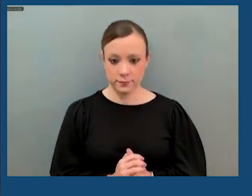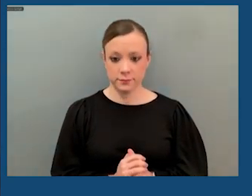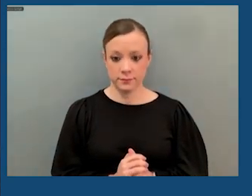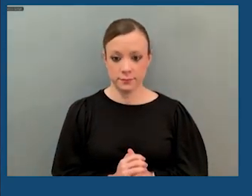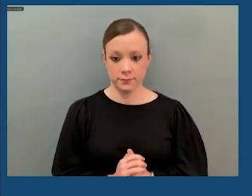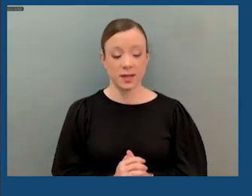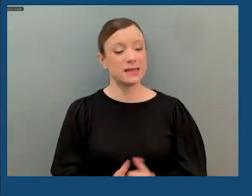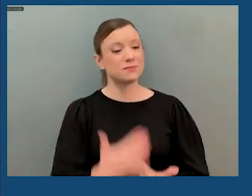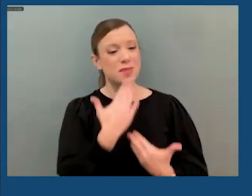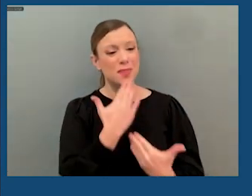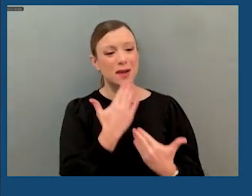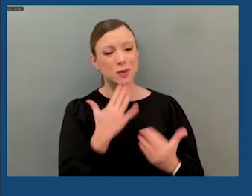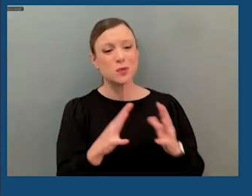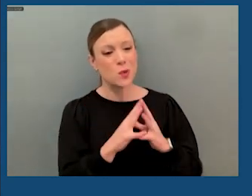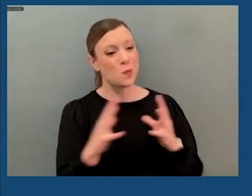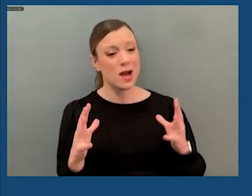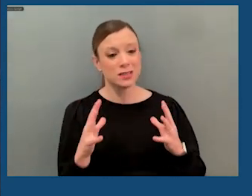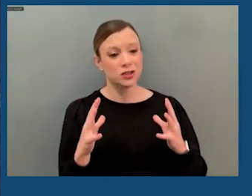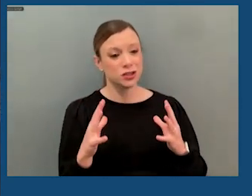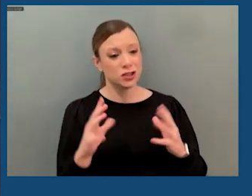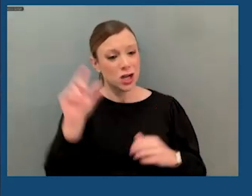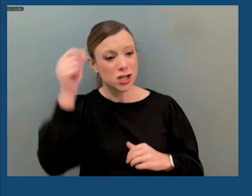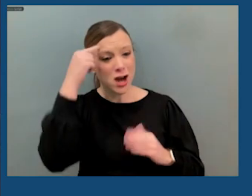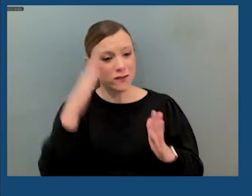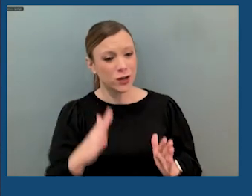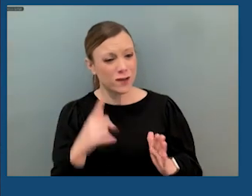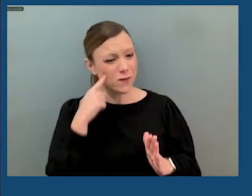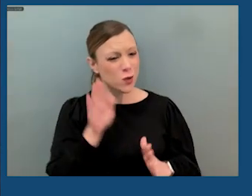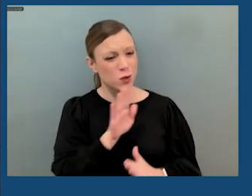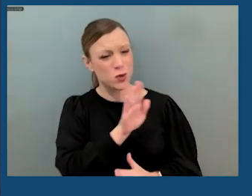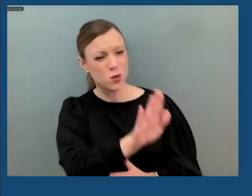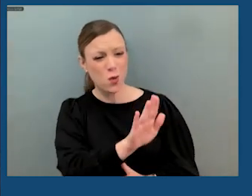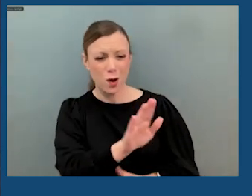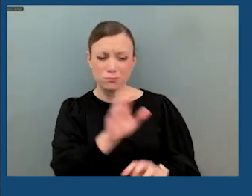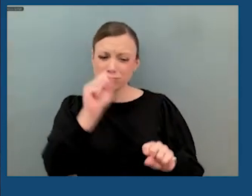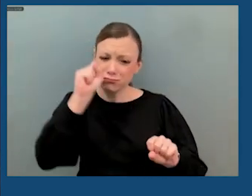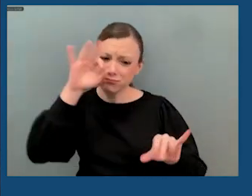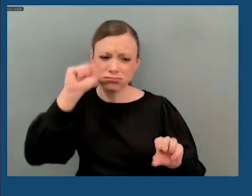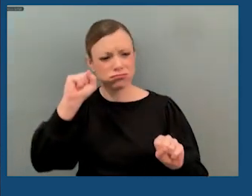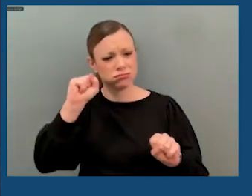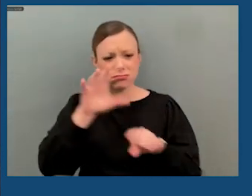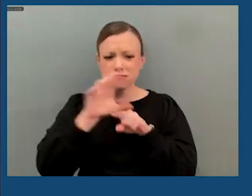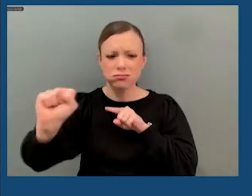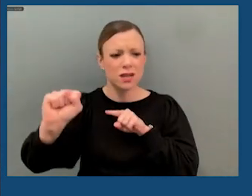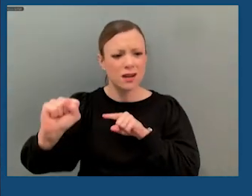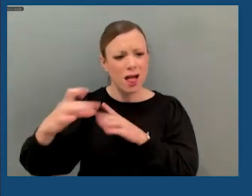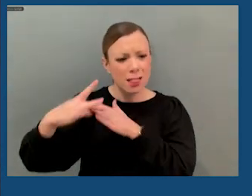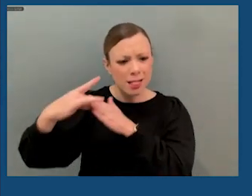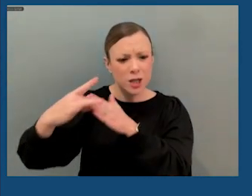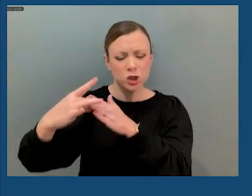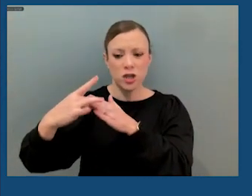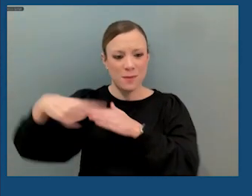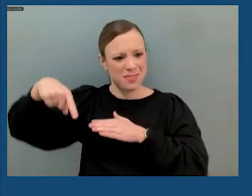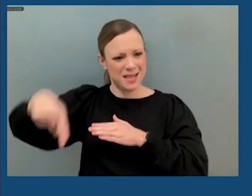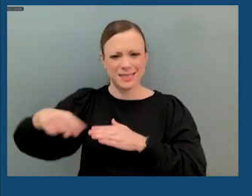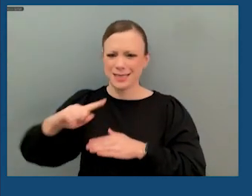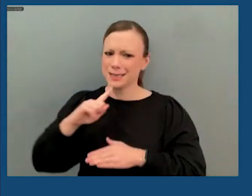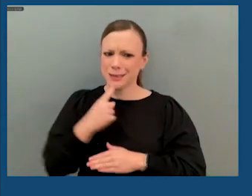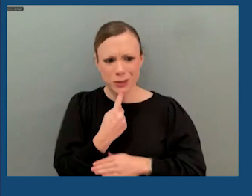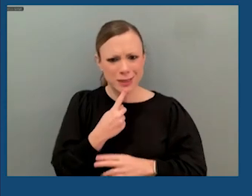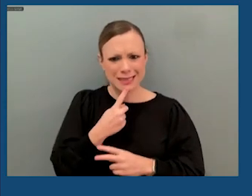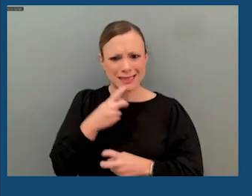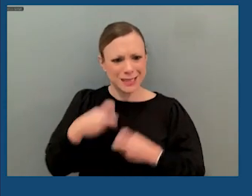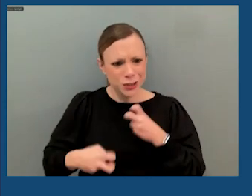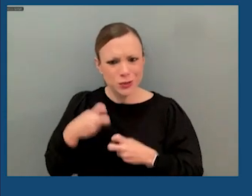Thank you so much, Governor, for your phenomenal leadership on this critical issue. Who else